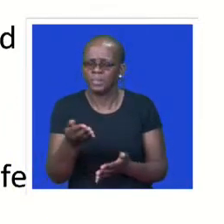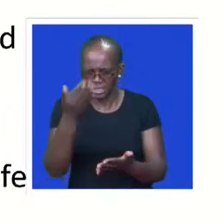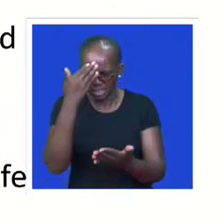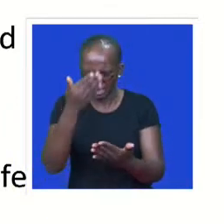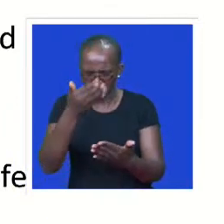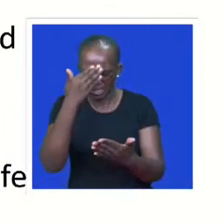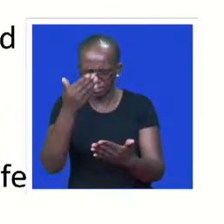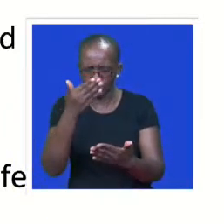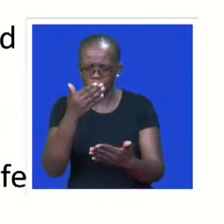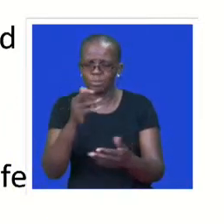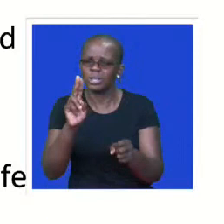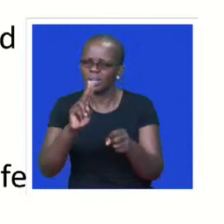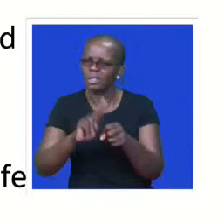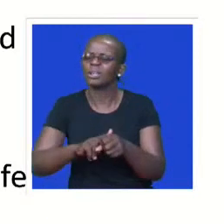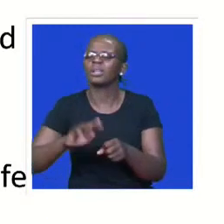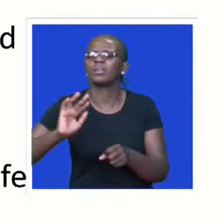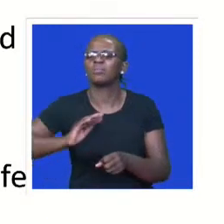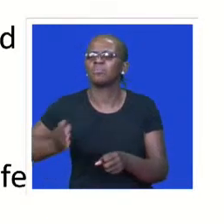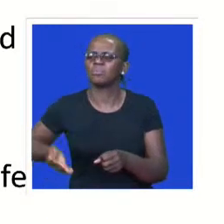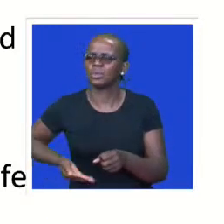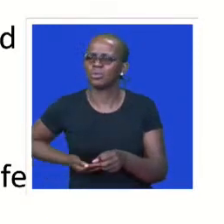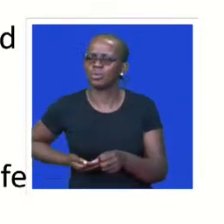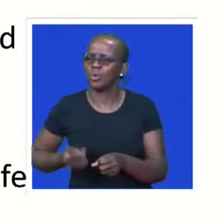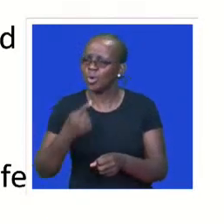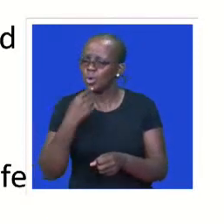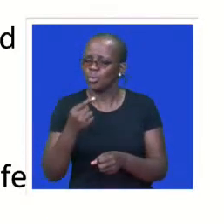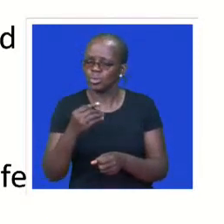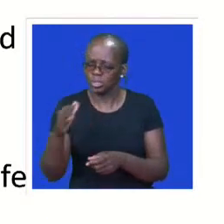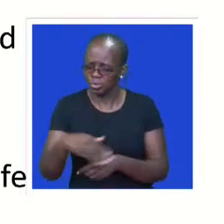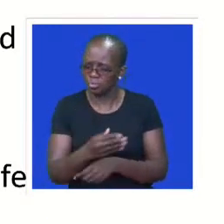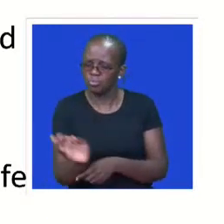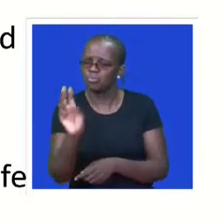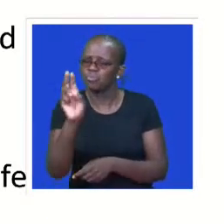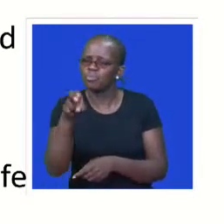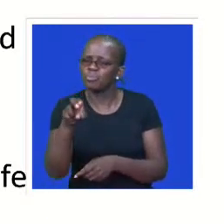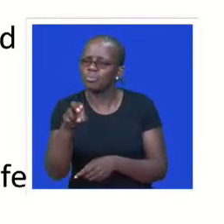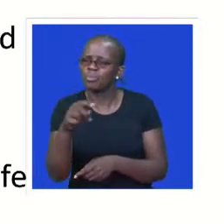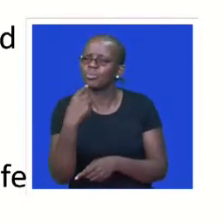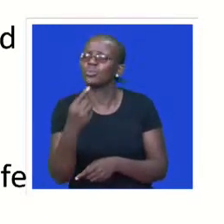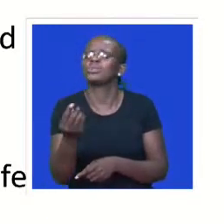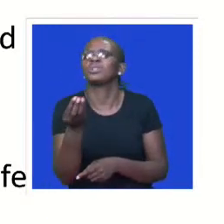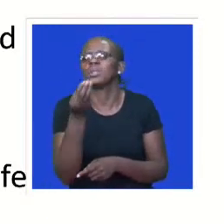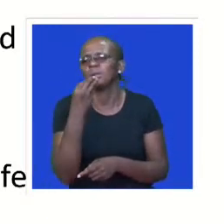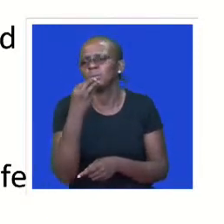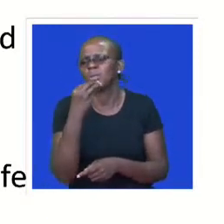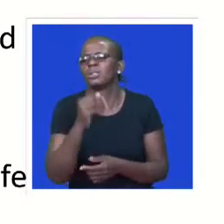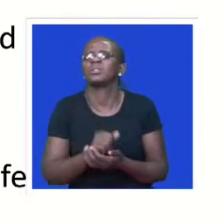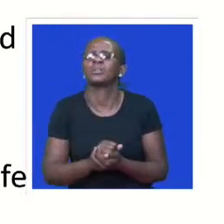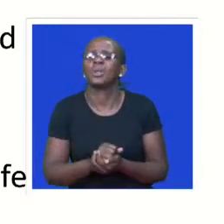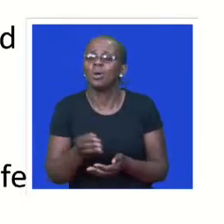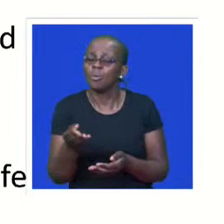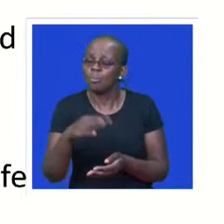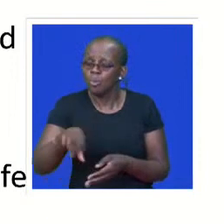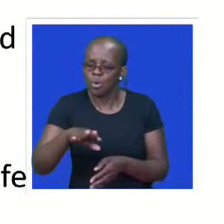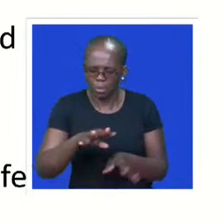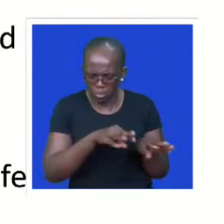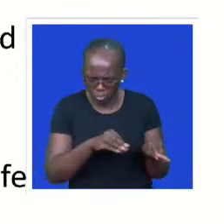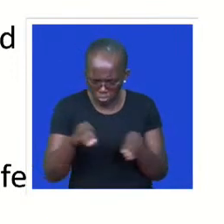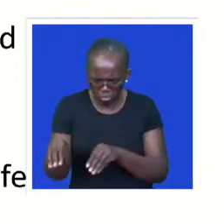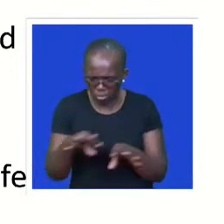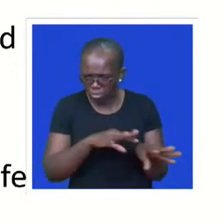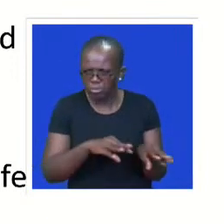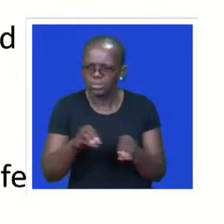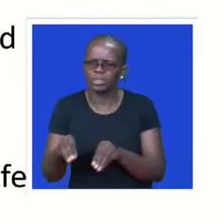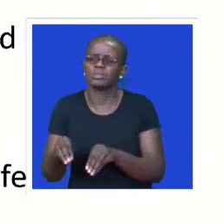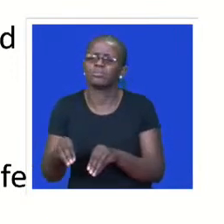shifting blame instead of being responsible enough for their actions, dear Lena. So what did God do about